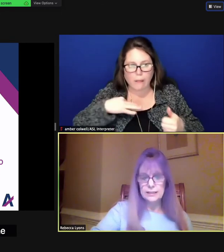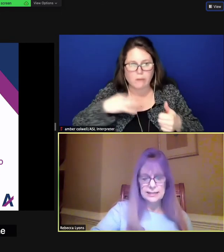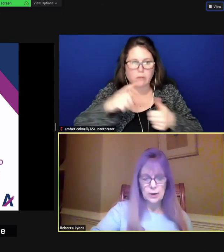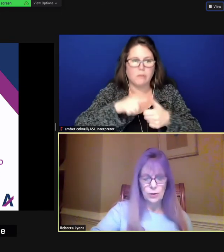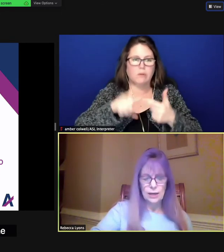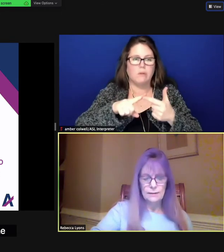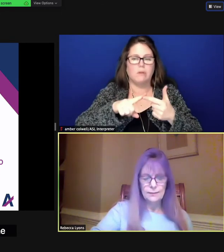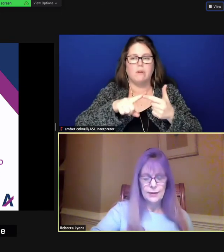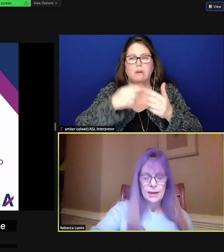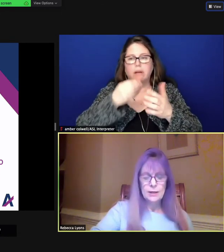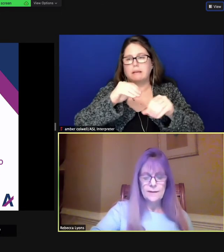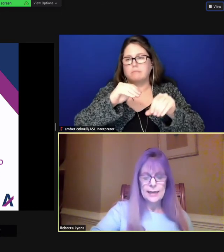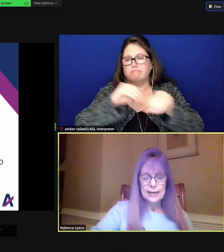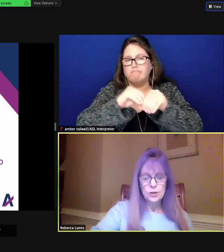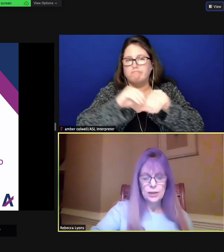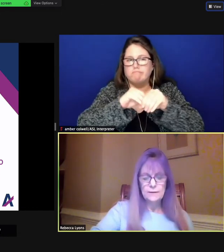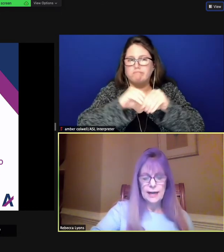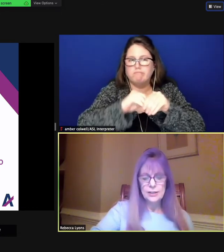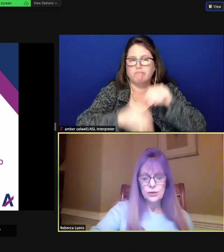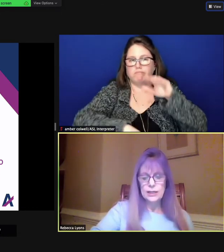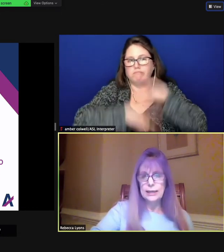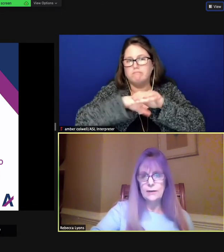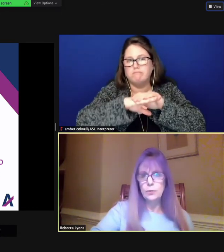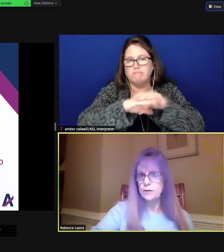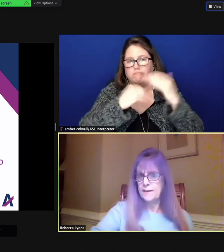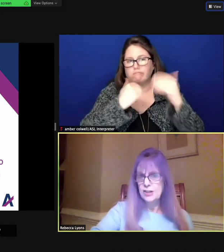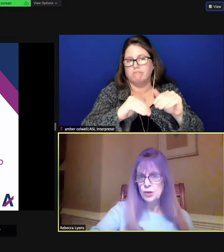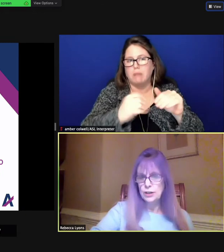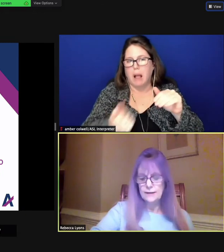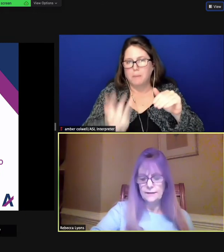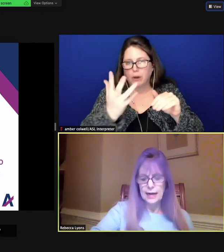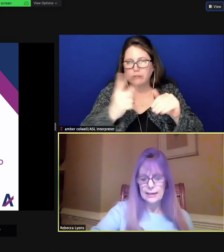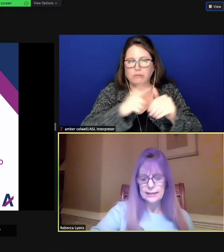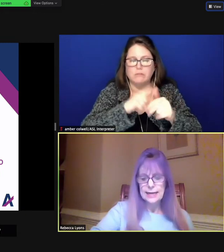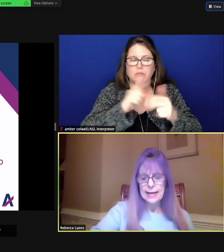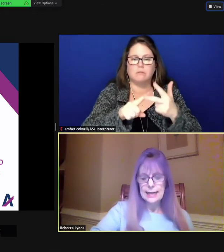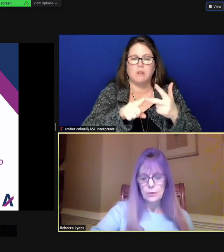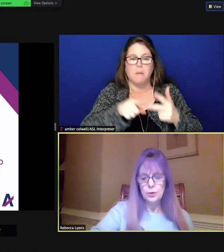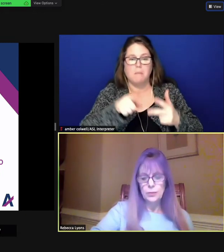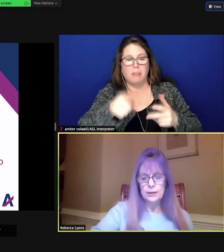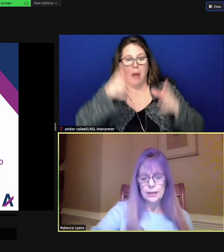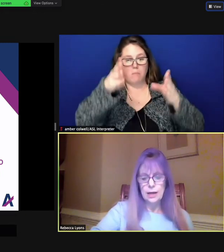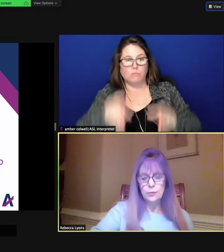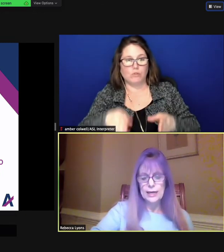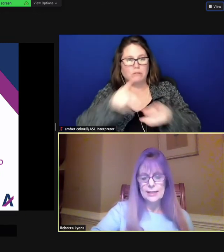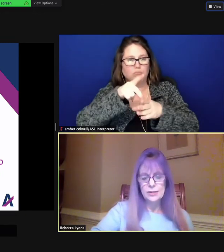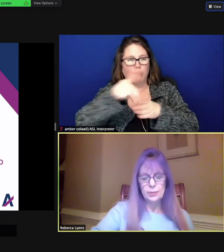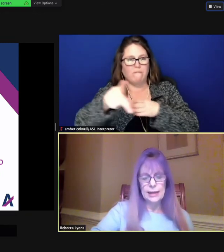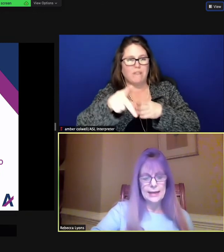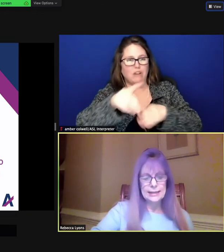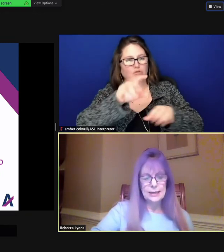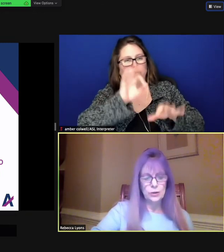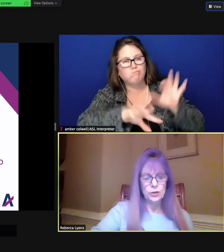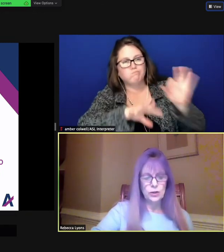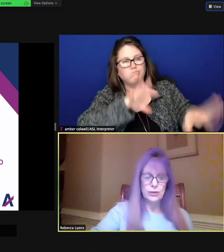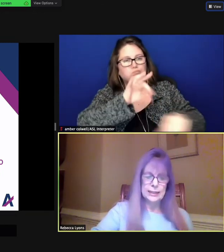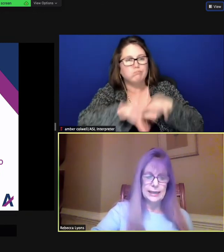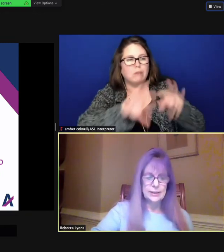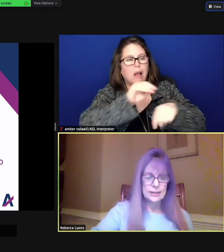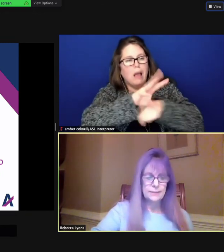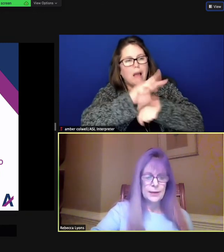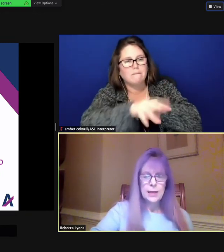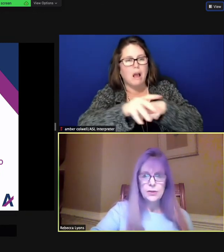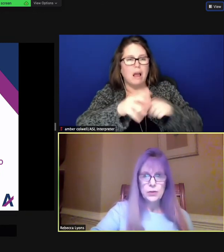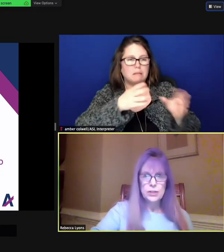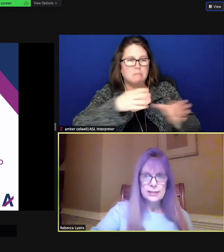save, etc. But a financial advisor can give professional advice and help you build a comprehensive plan tailored to your